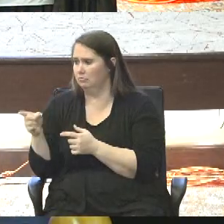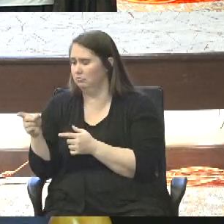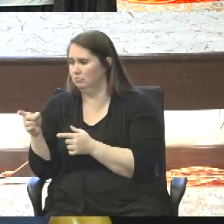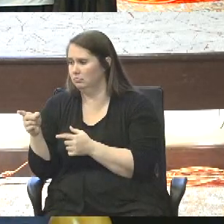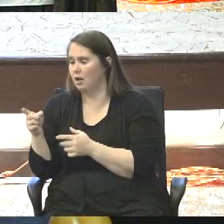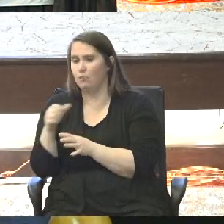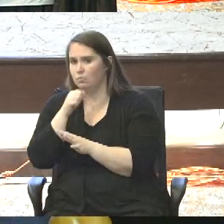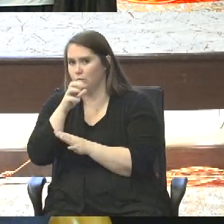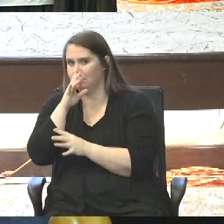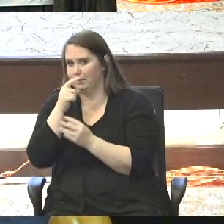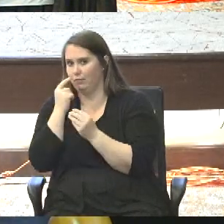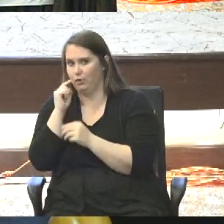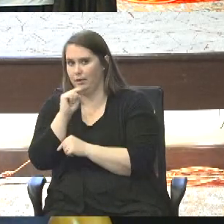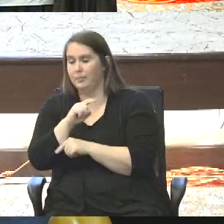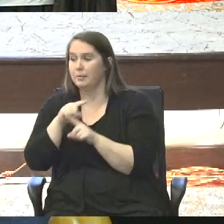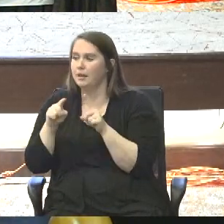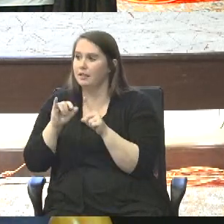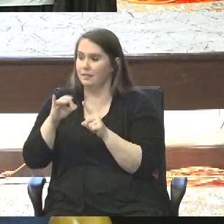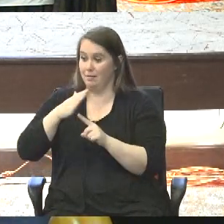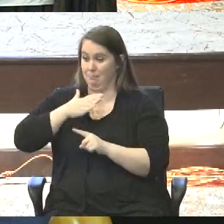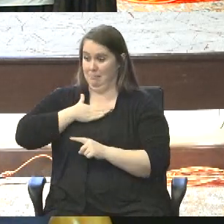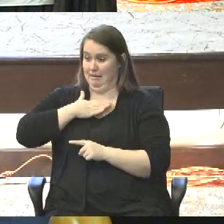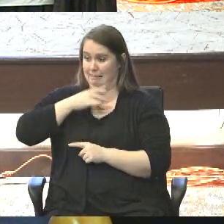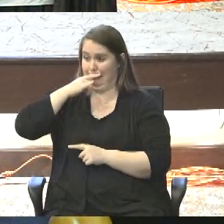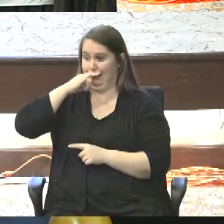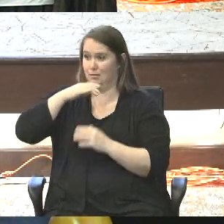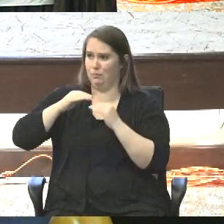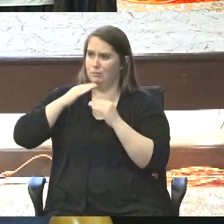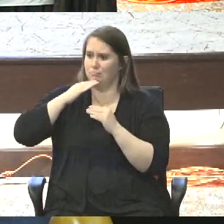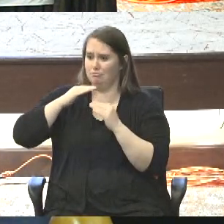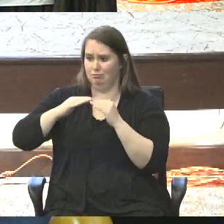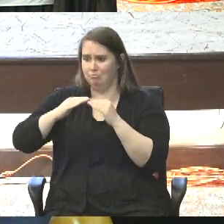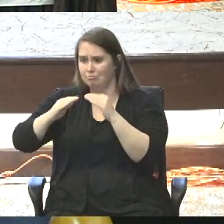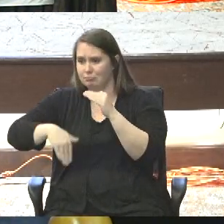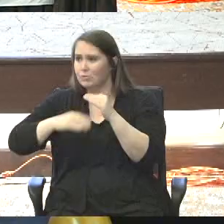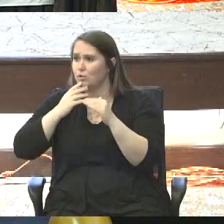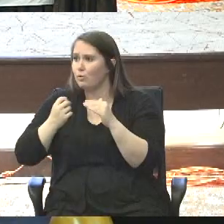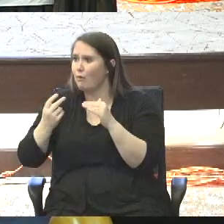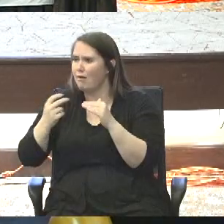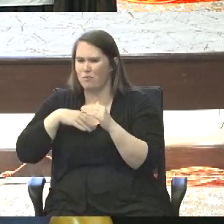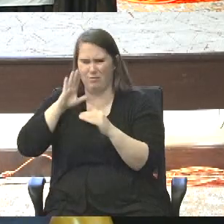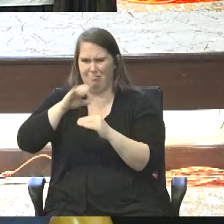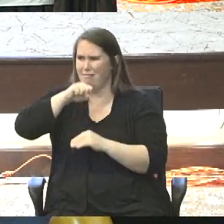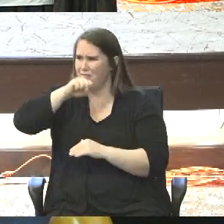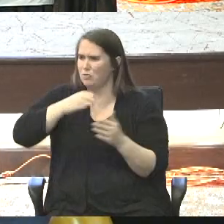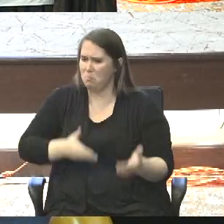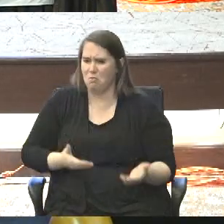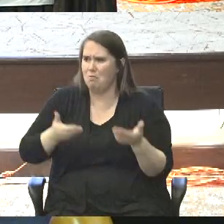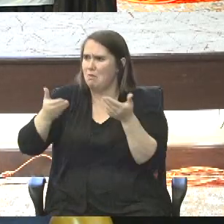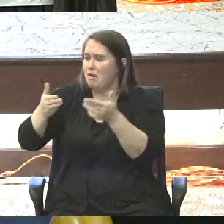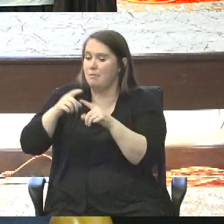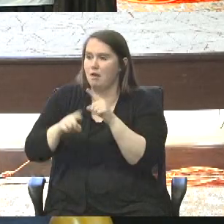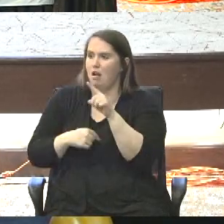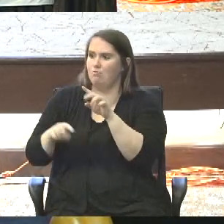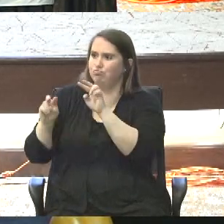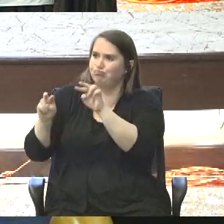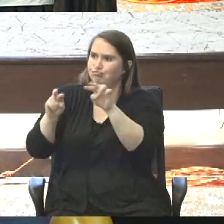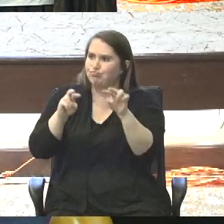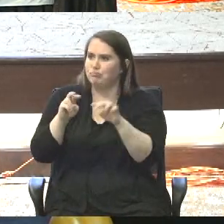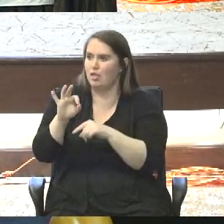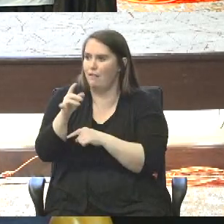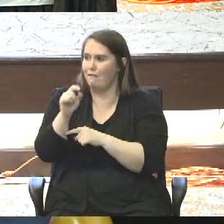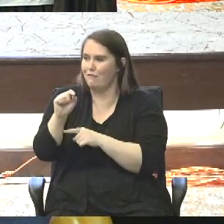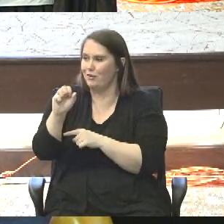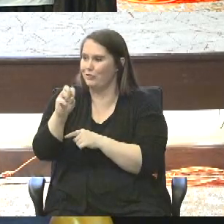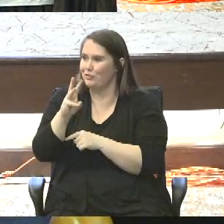for him, but that, I mean, if my kids were under 12, I would love to take them to that playground. But then looking at the futsal, I could see me and my